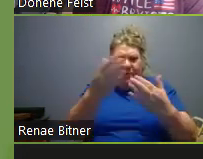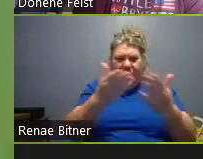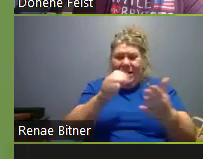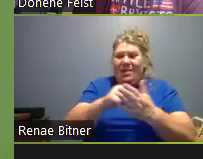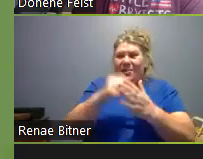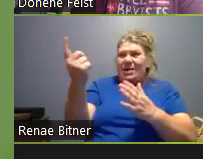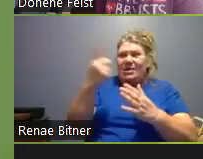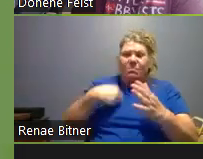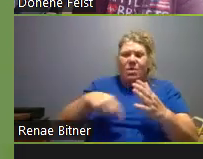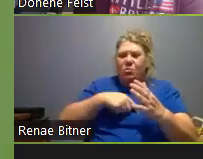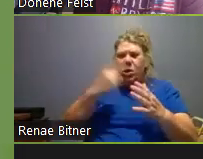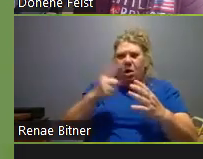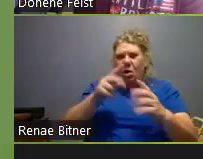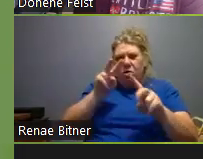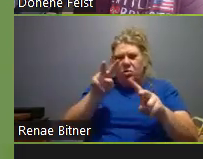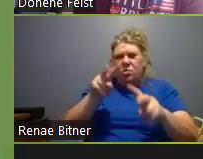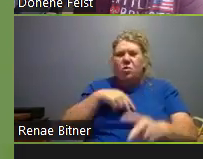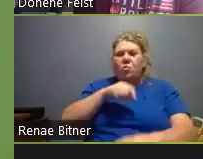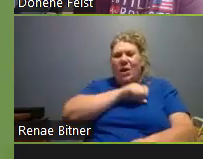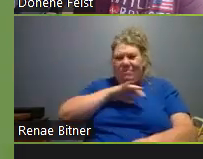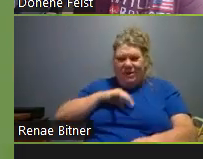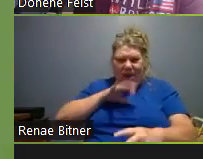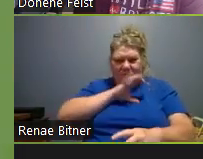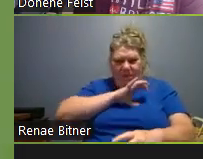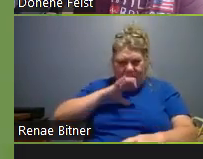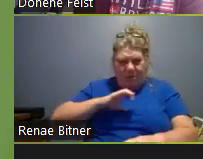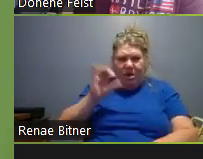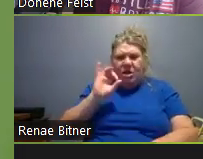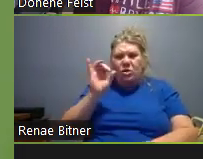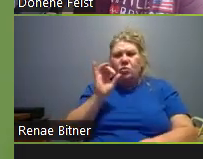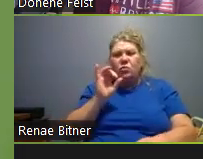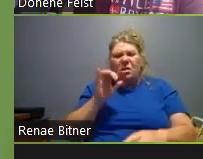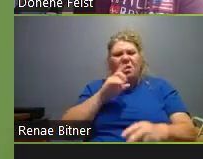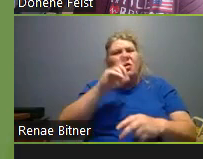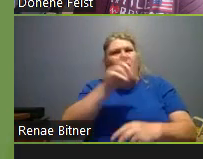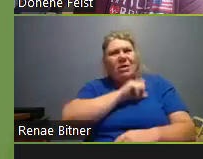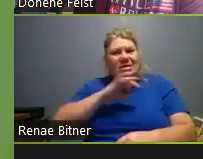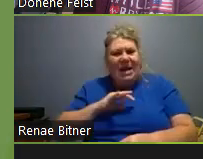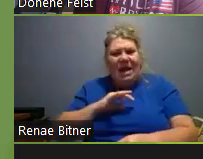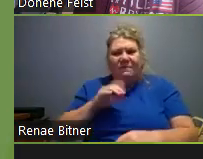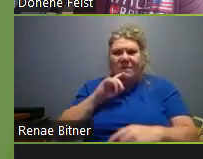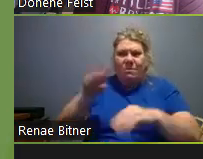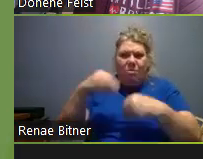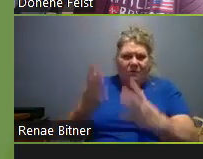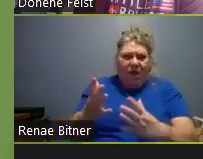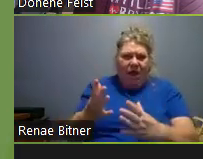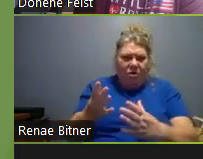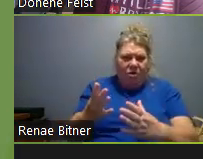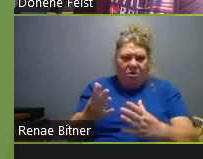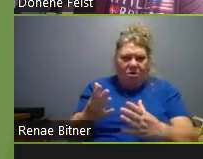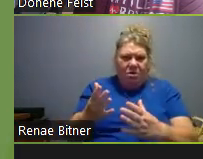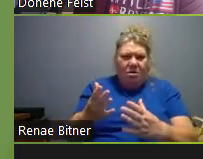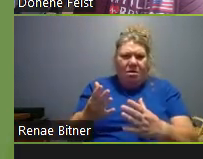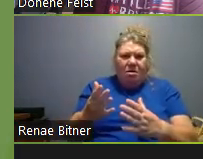us. We have staff on that committee as well. So there are staff and there are providers that are on there. And